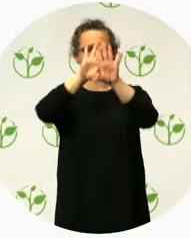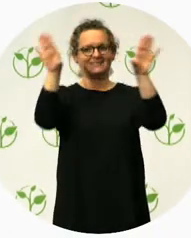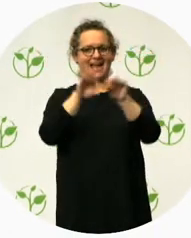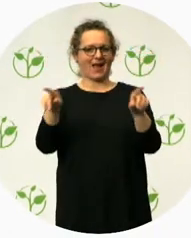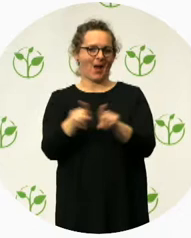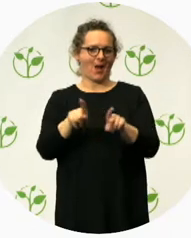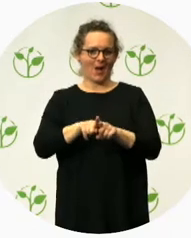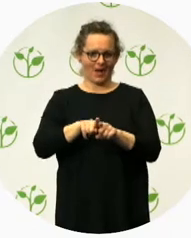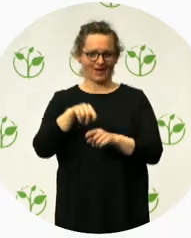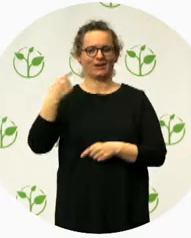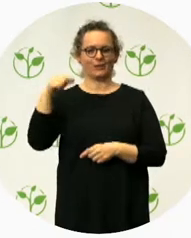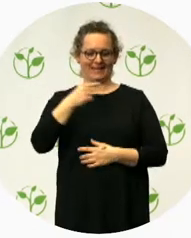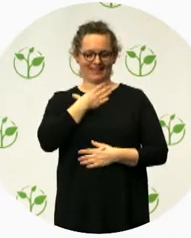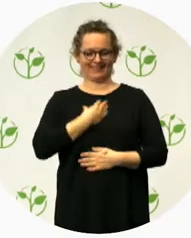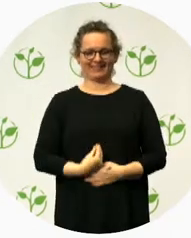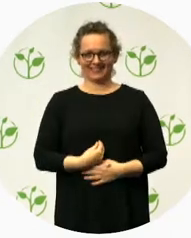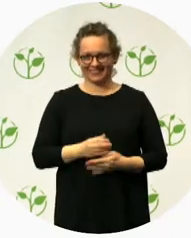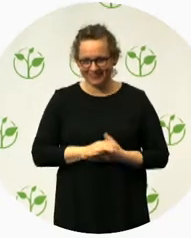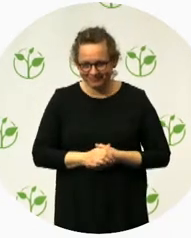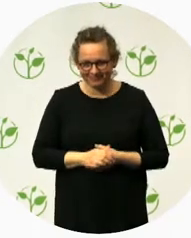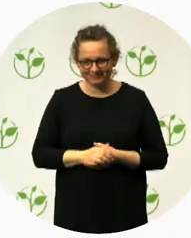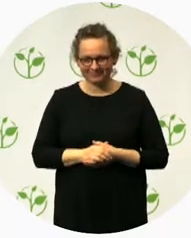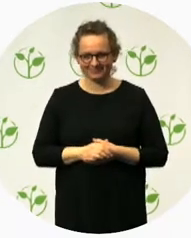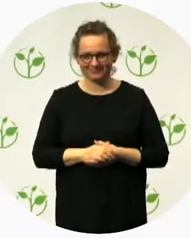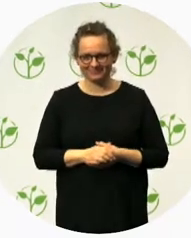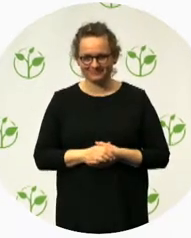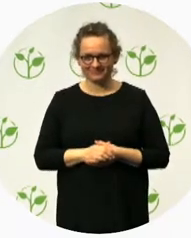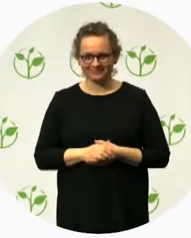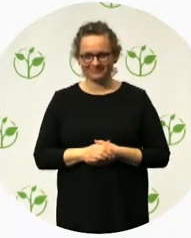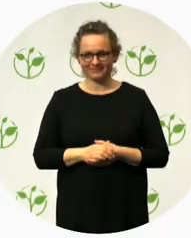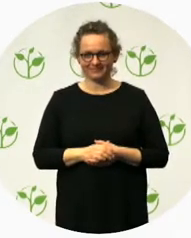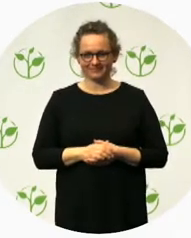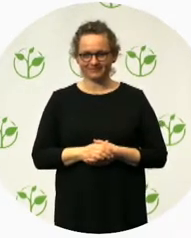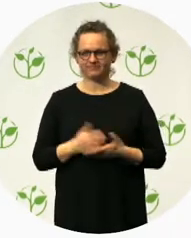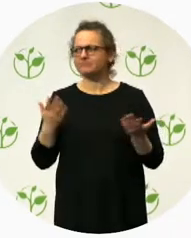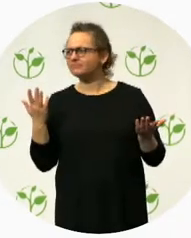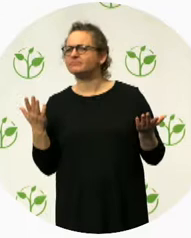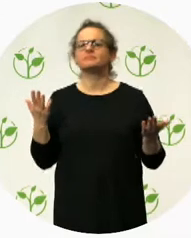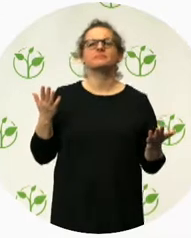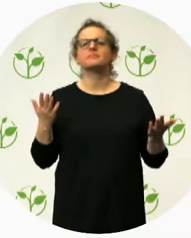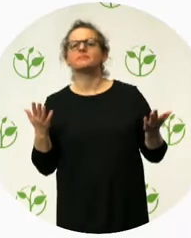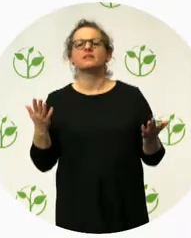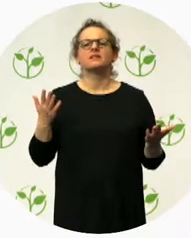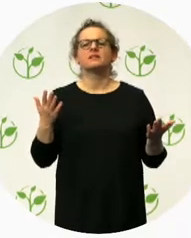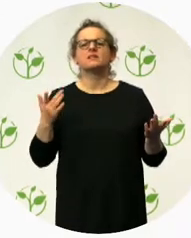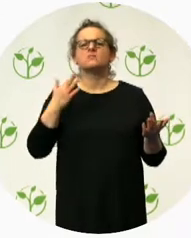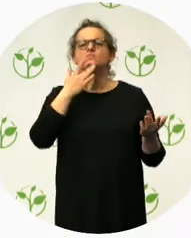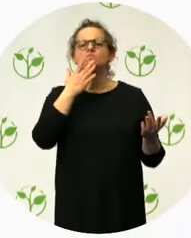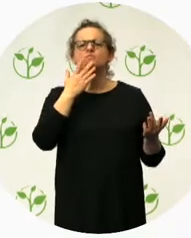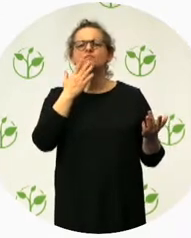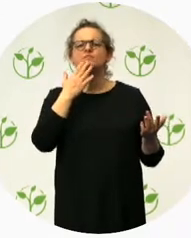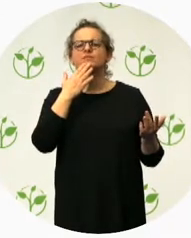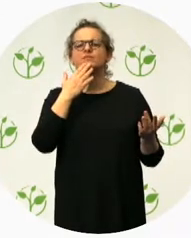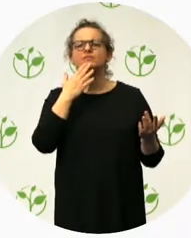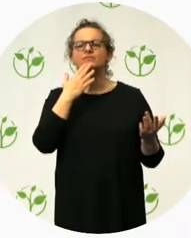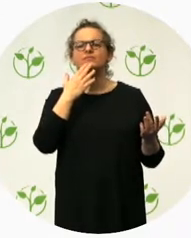reached capacity here. So I think there might be some people down the back. I can't see you, but there are a few seats up here in the front if you'd like to.